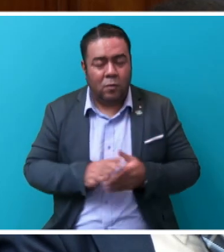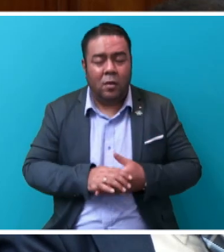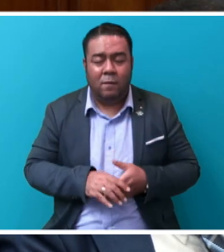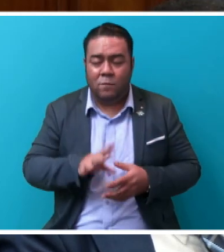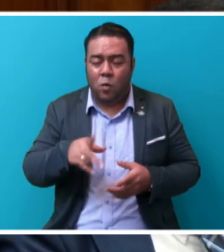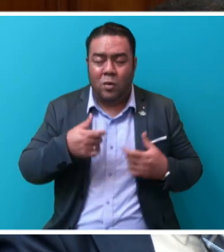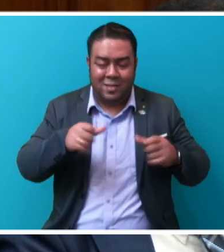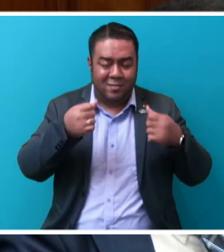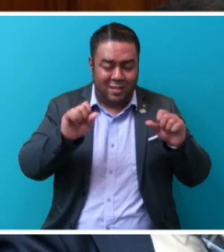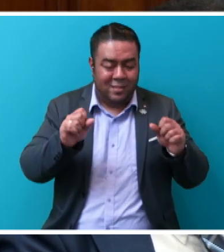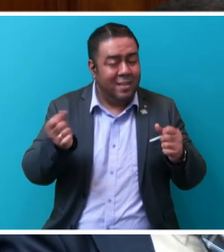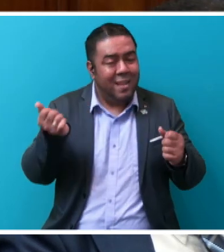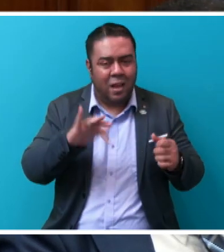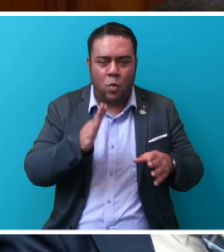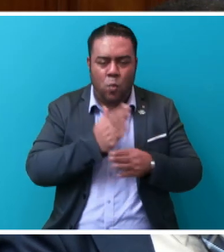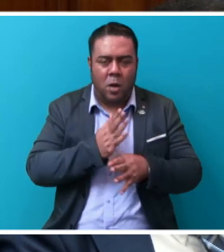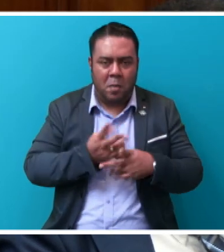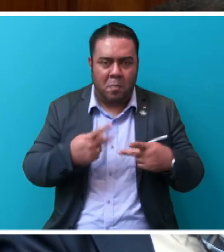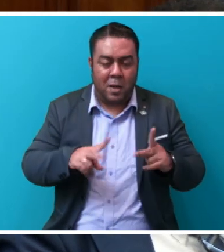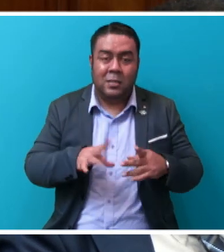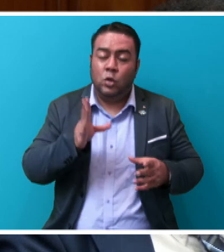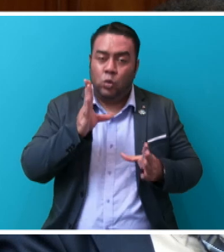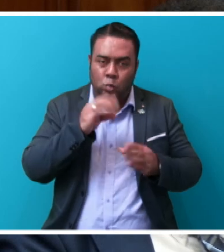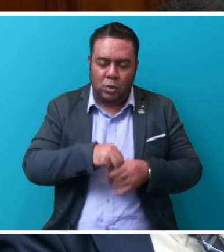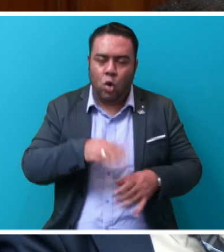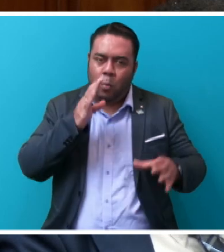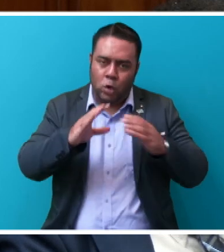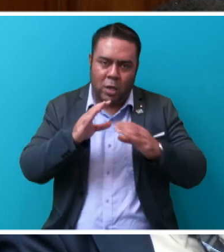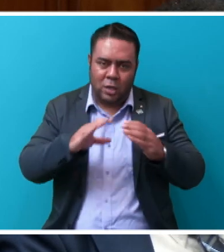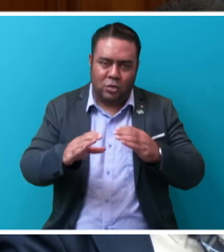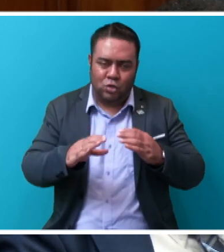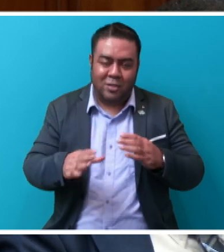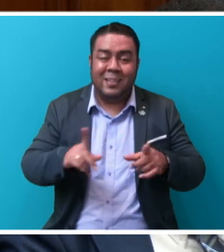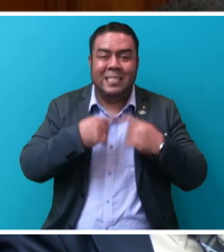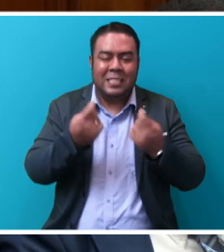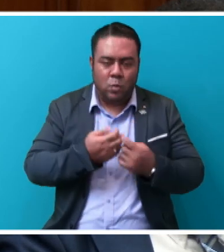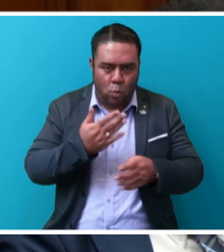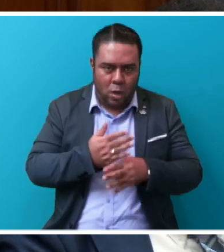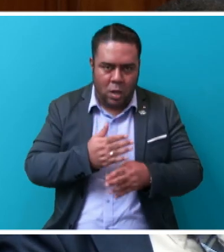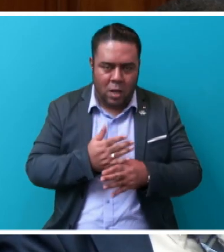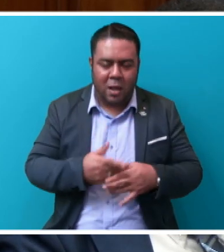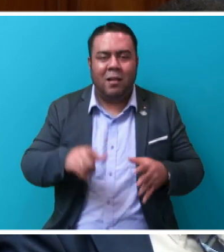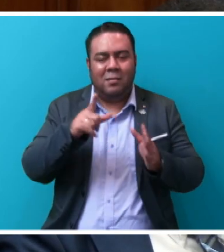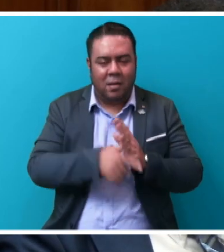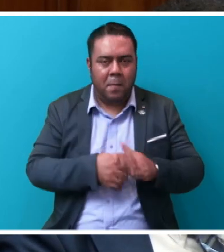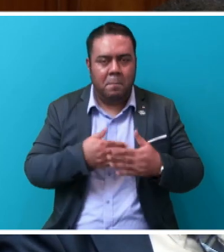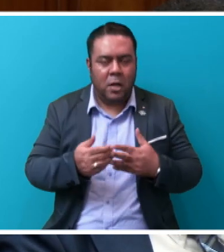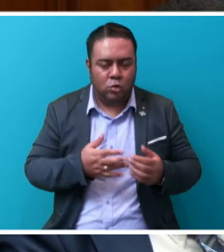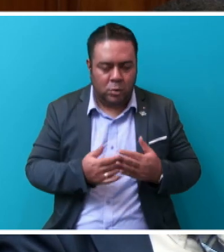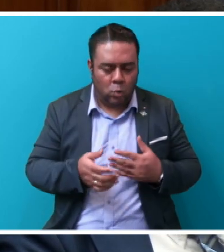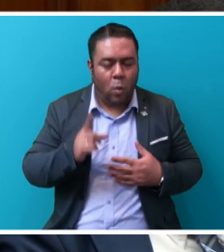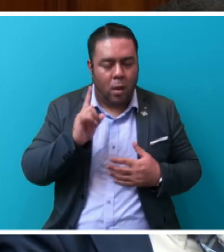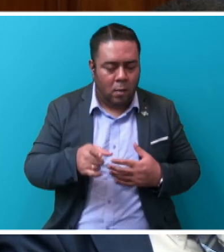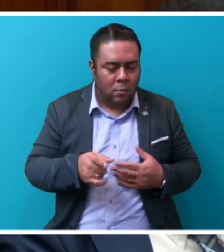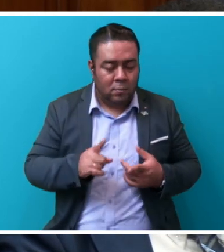for success in any workplace, including communication, teamwork, and time management. It